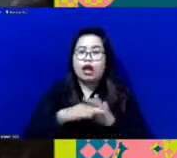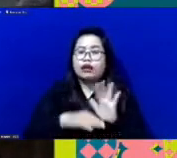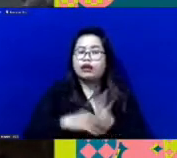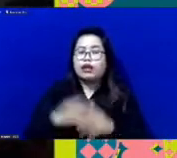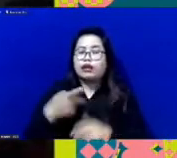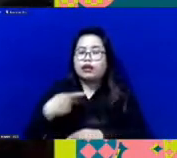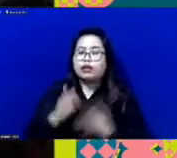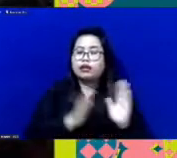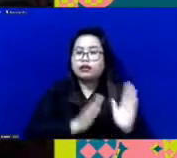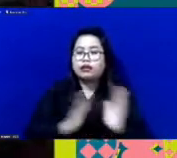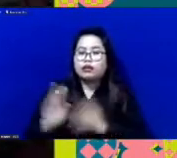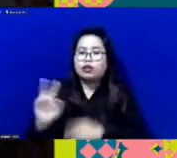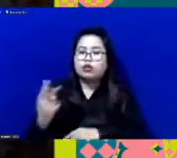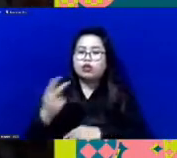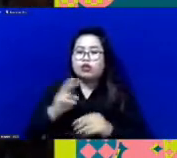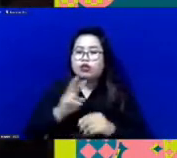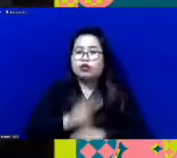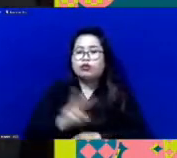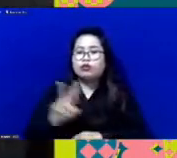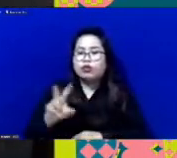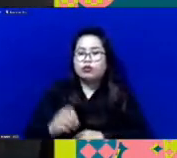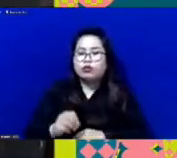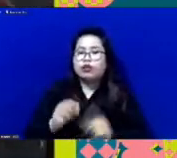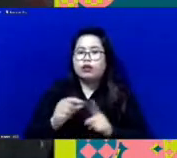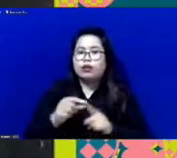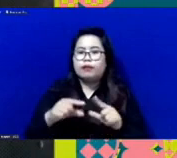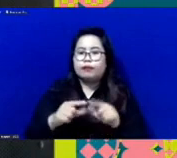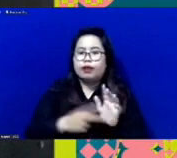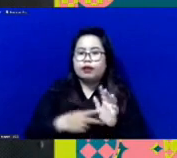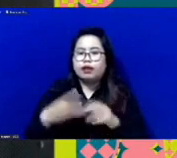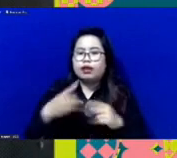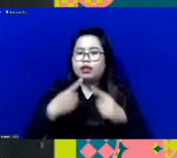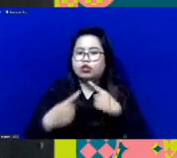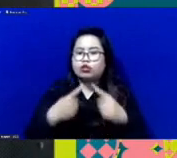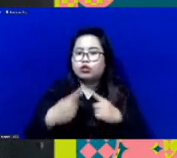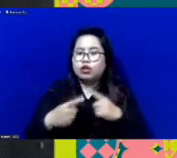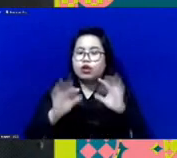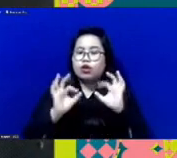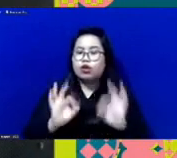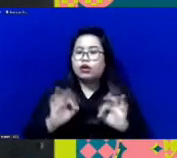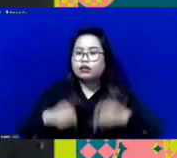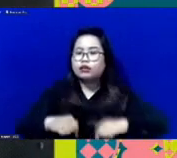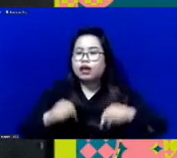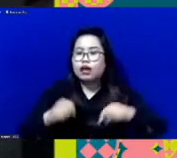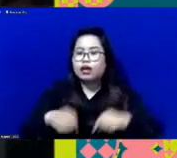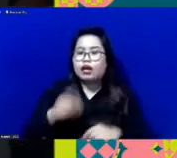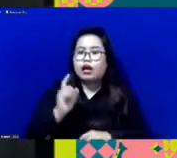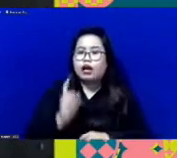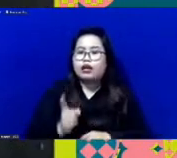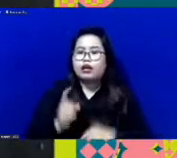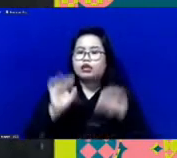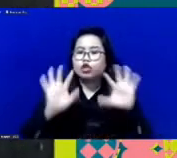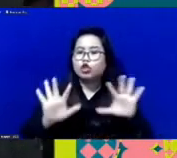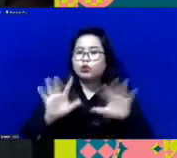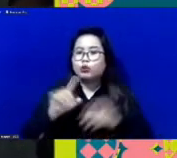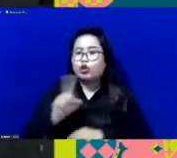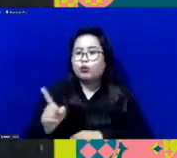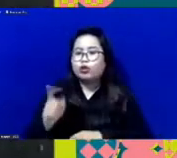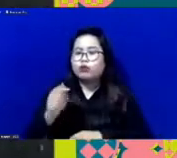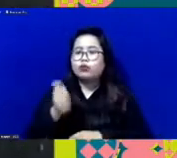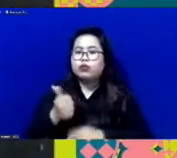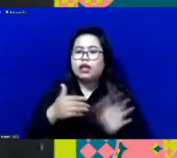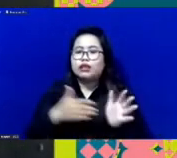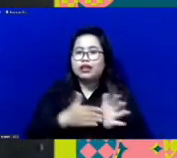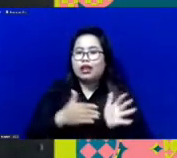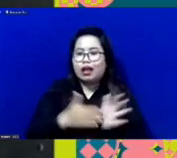Committee panel discussion. As for now, we will have 10 minutes mini break. So for those of you who haven't got